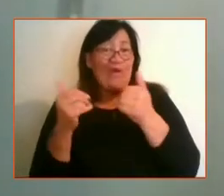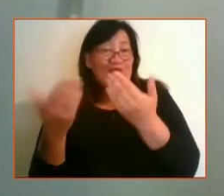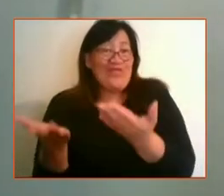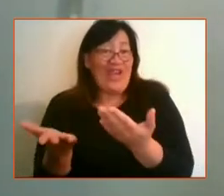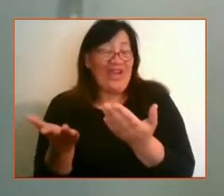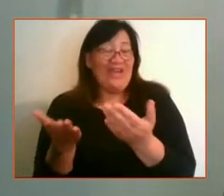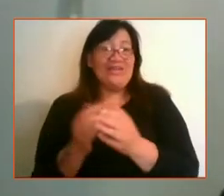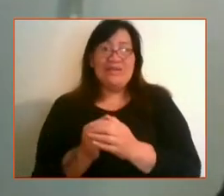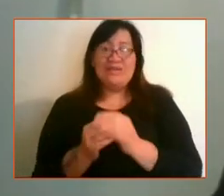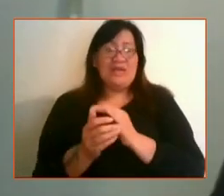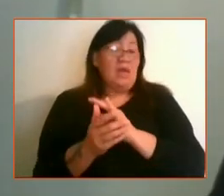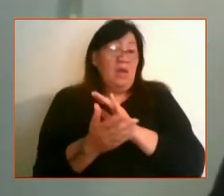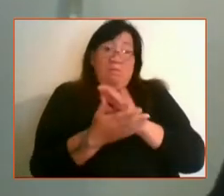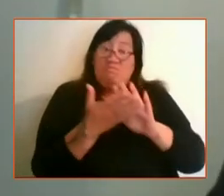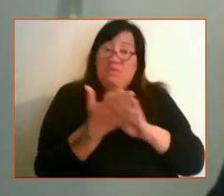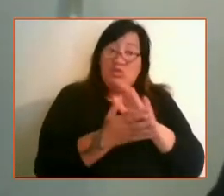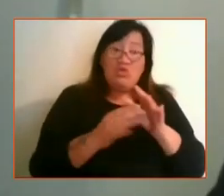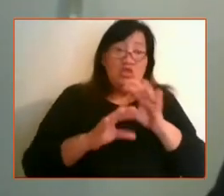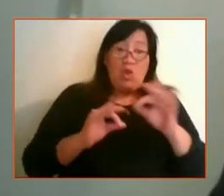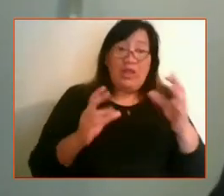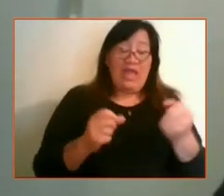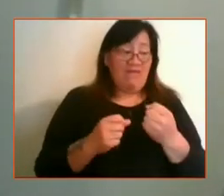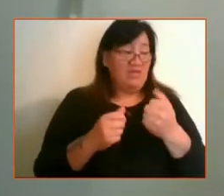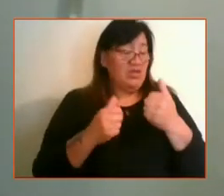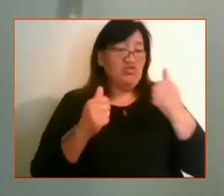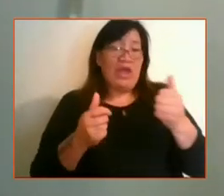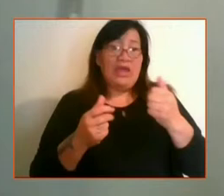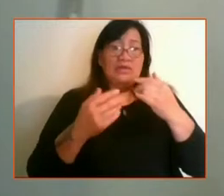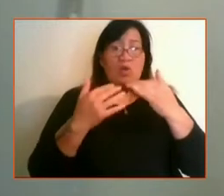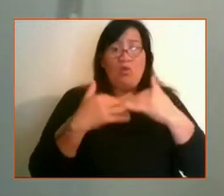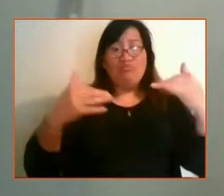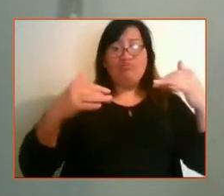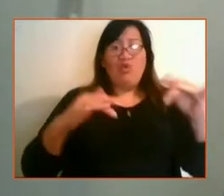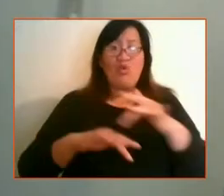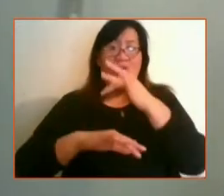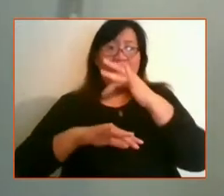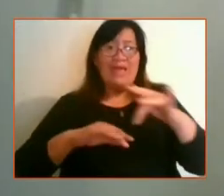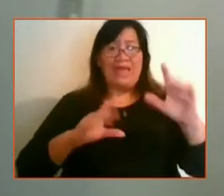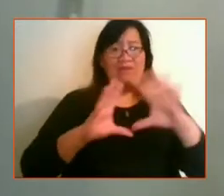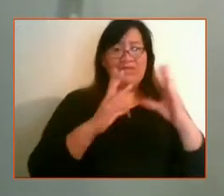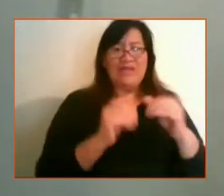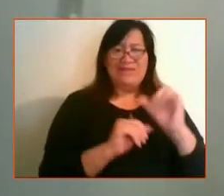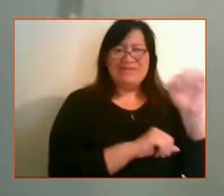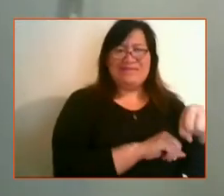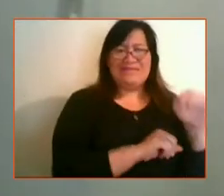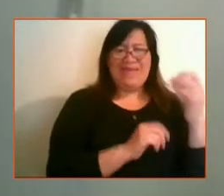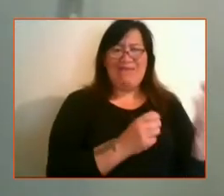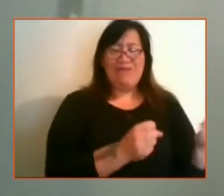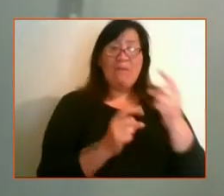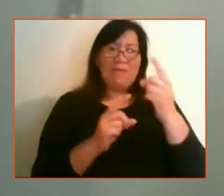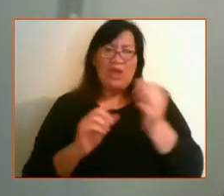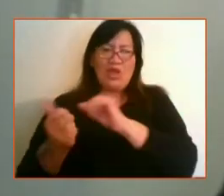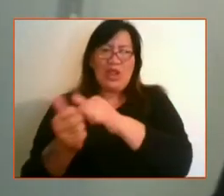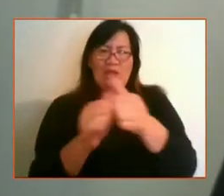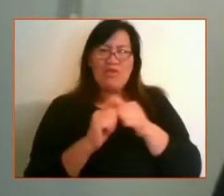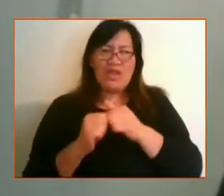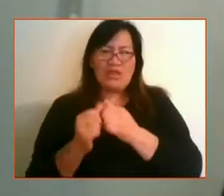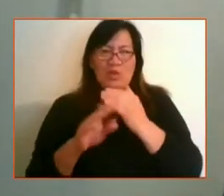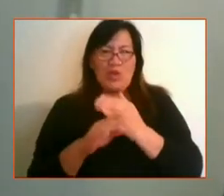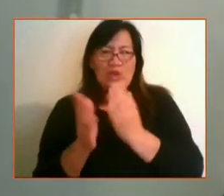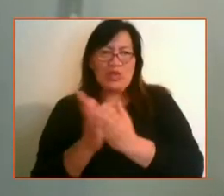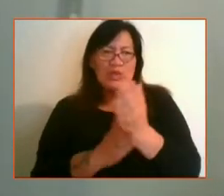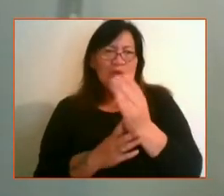doesn't mean that we don't have an amazing symphony orchestra and ballet, but our collaborations that exist across that sector or could